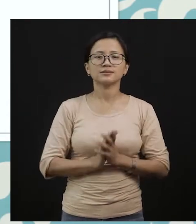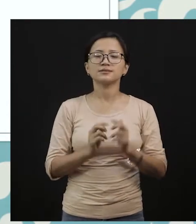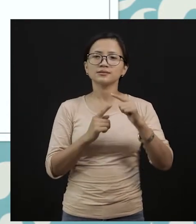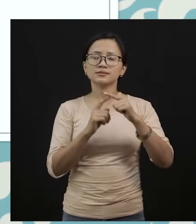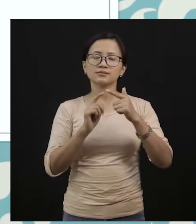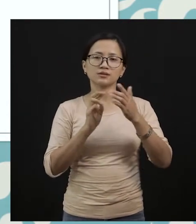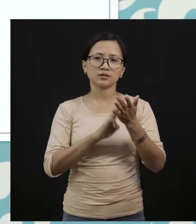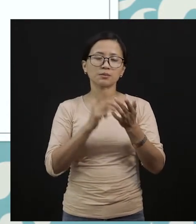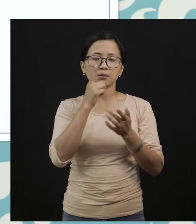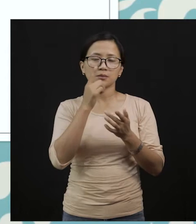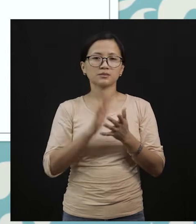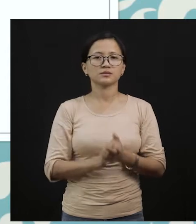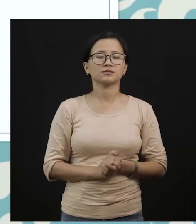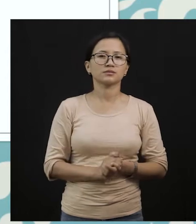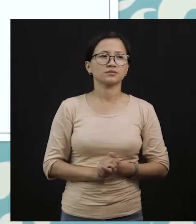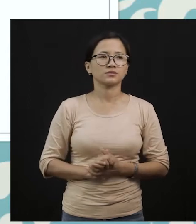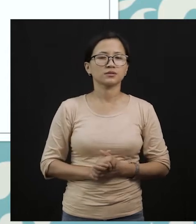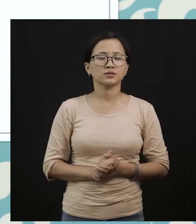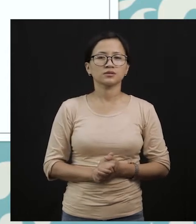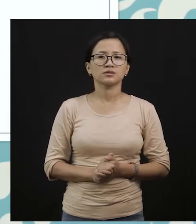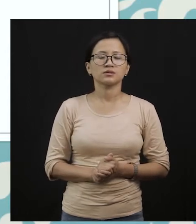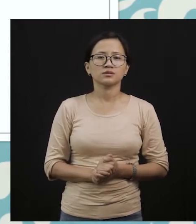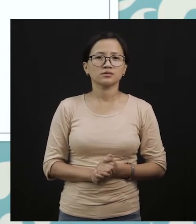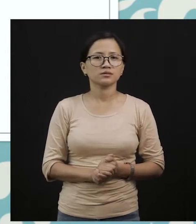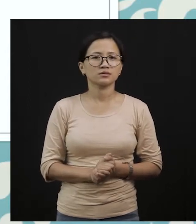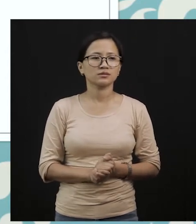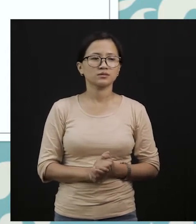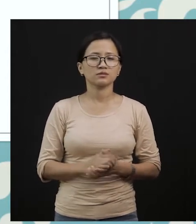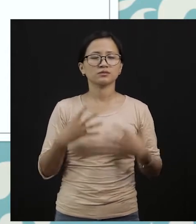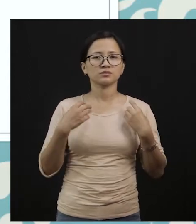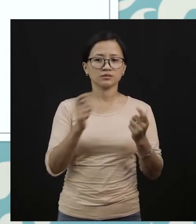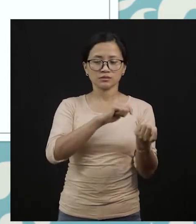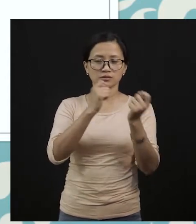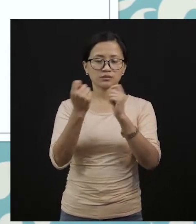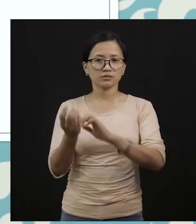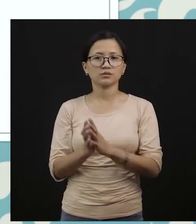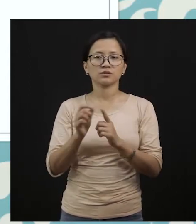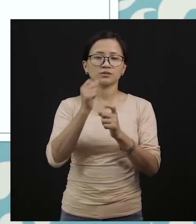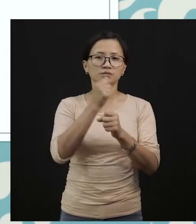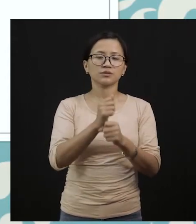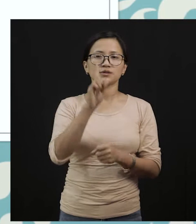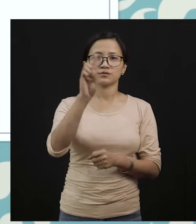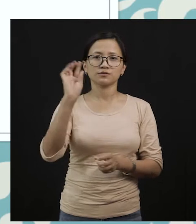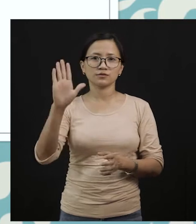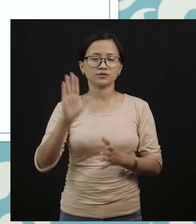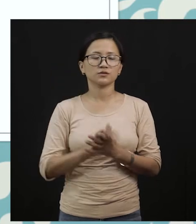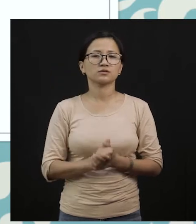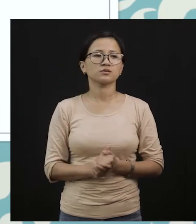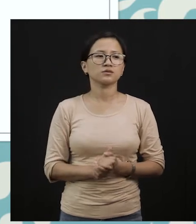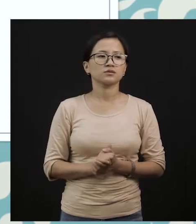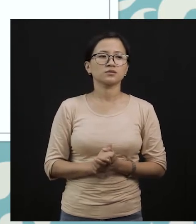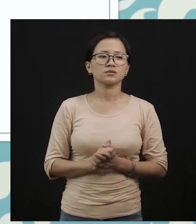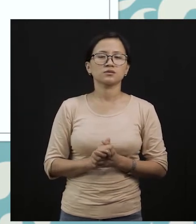to learn some things about Mother Teresa, okay? I want you to turn your books to page number 15. You can see the page